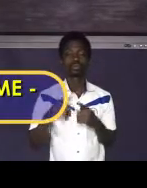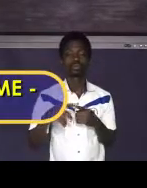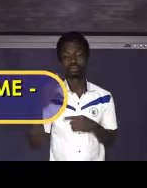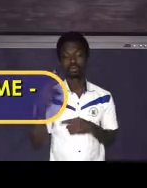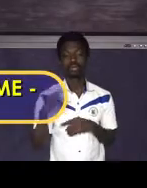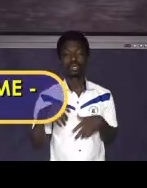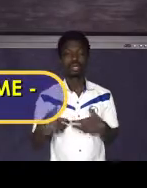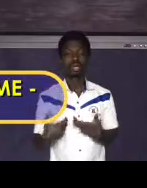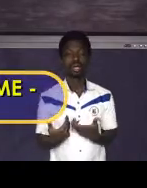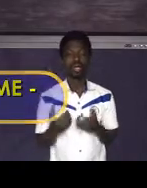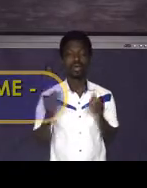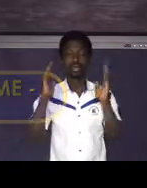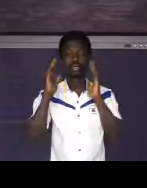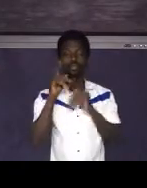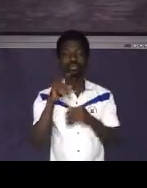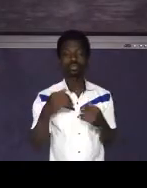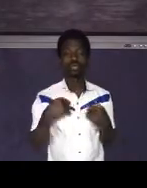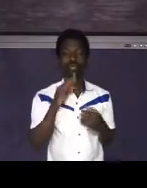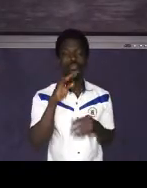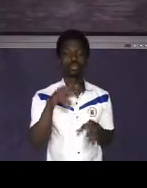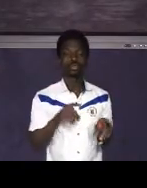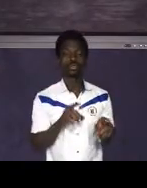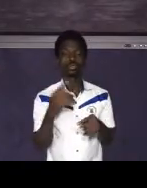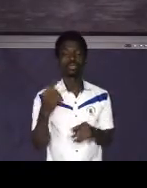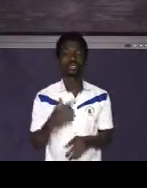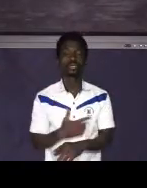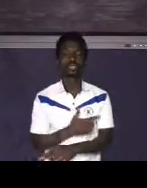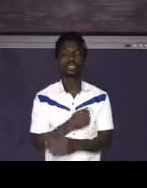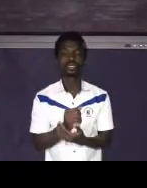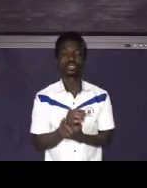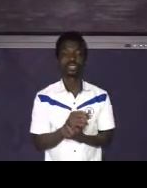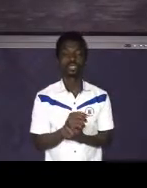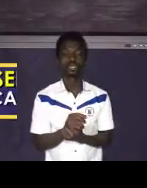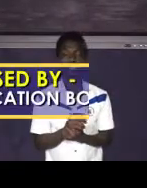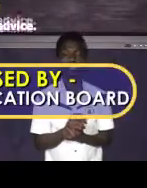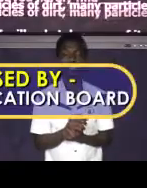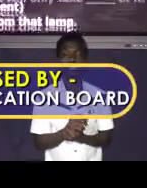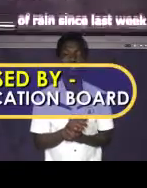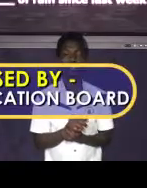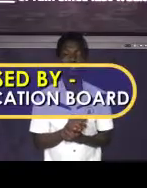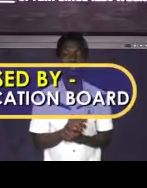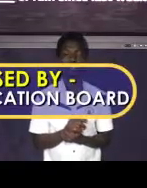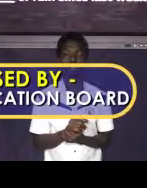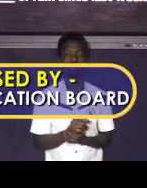see how attentive we have been in the course of the lesson.